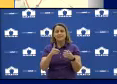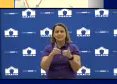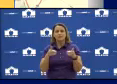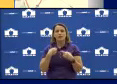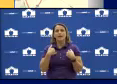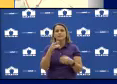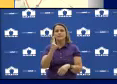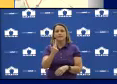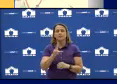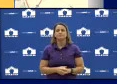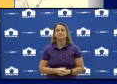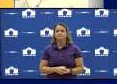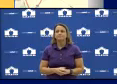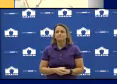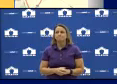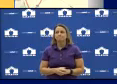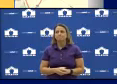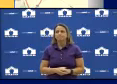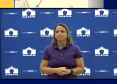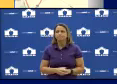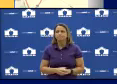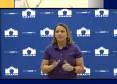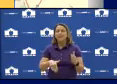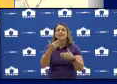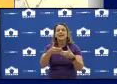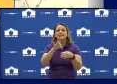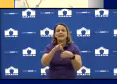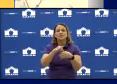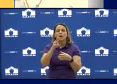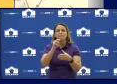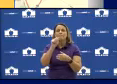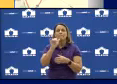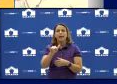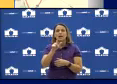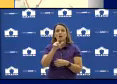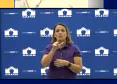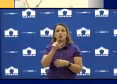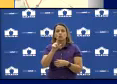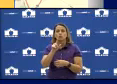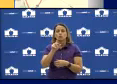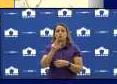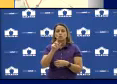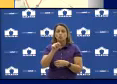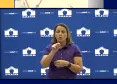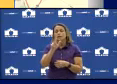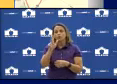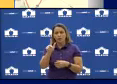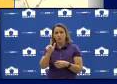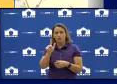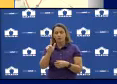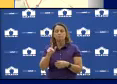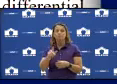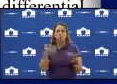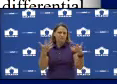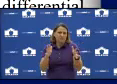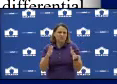7. And your next election is in May of 2023. So we have to have this redistricting done by then.